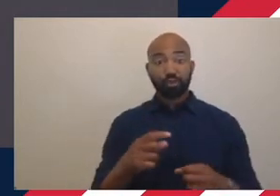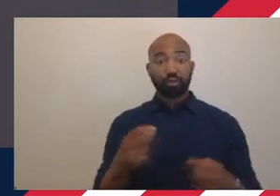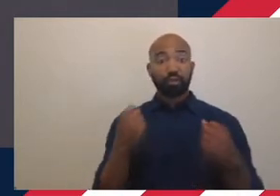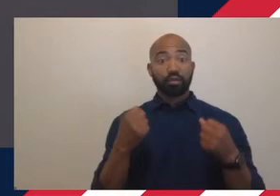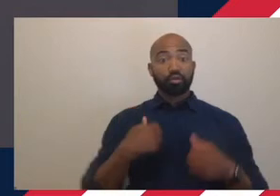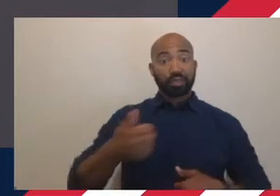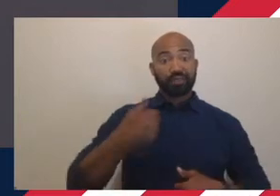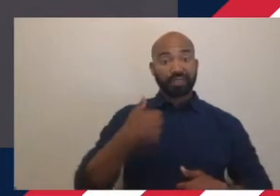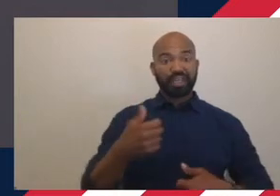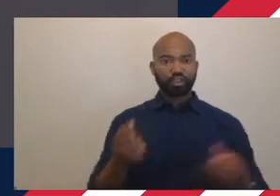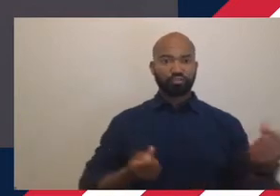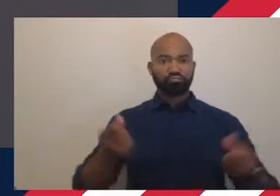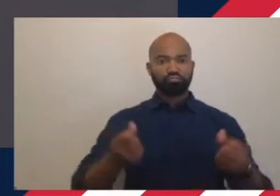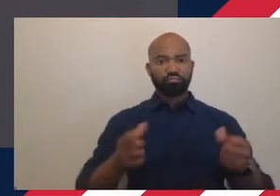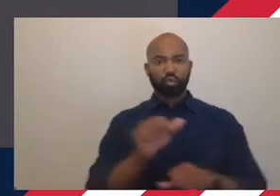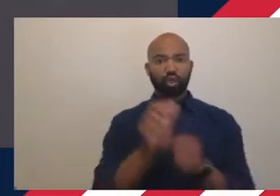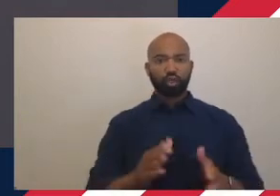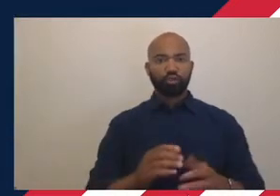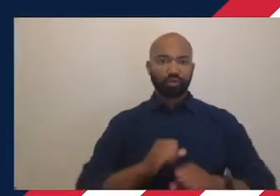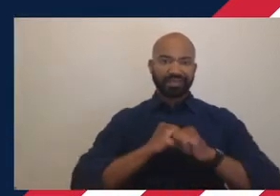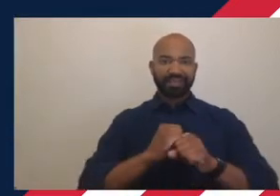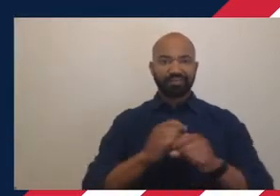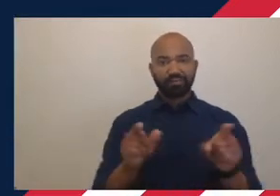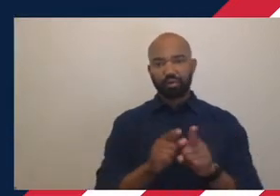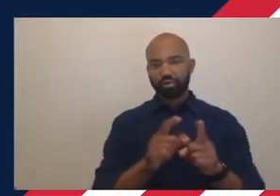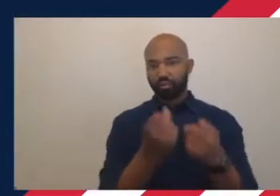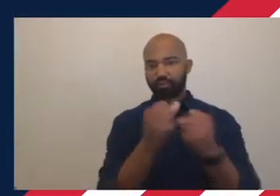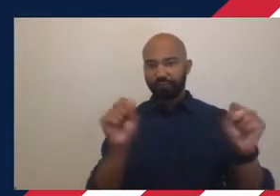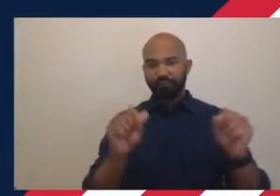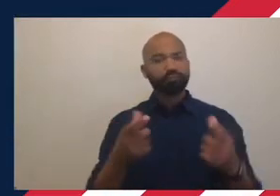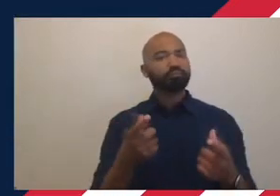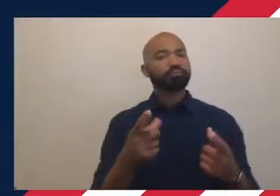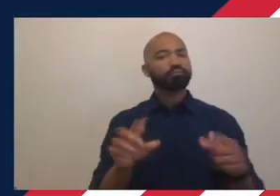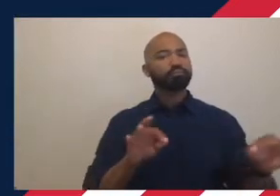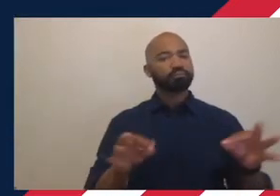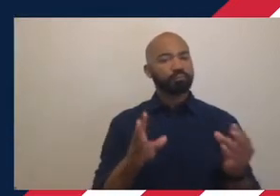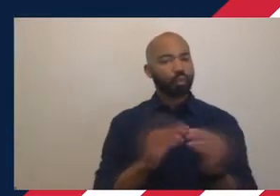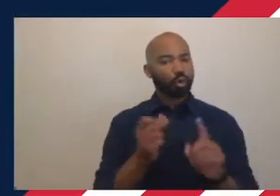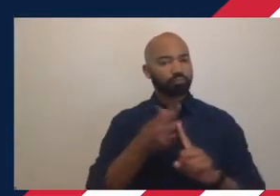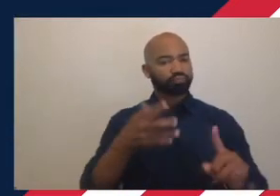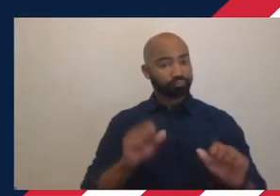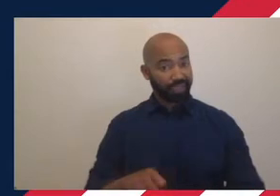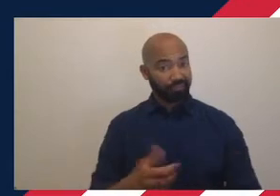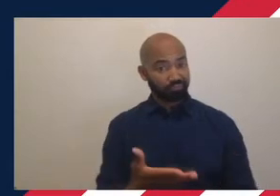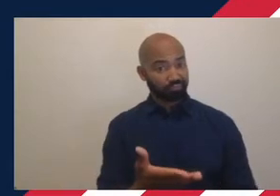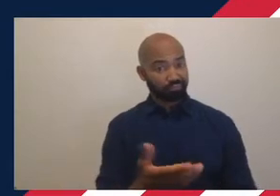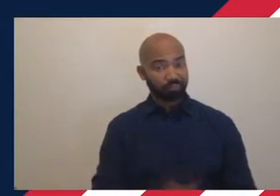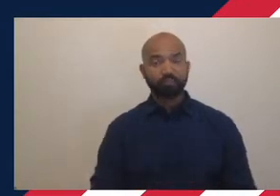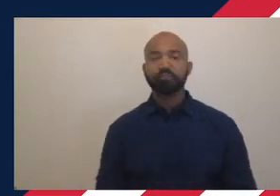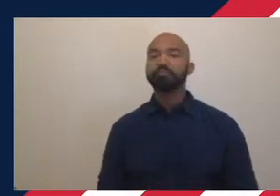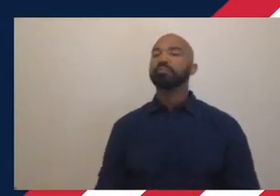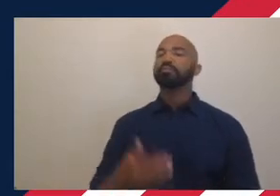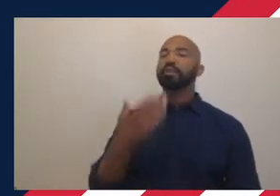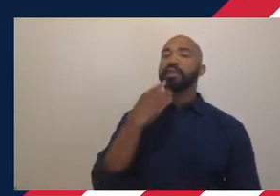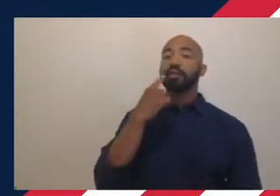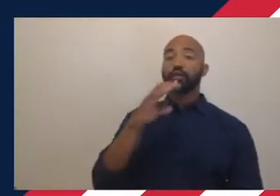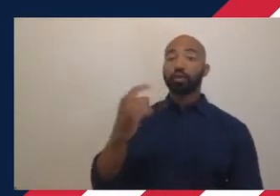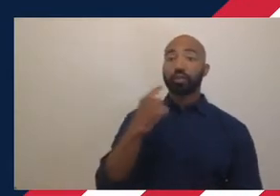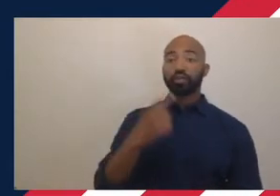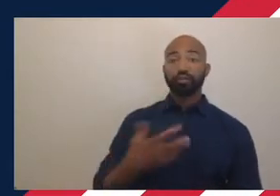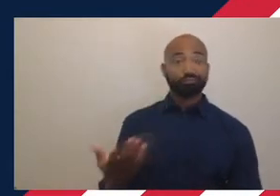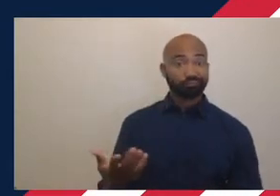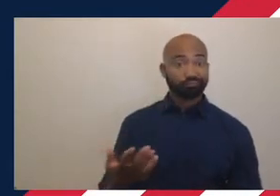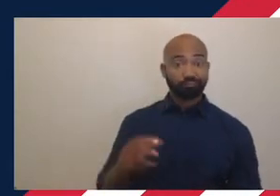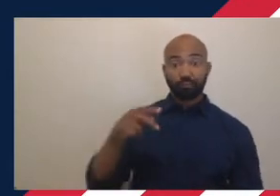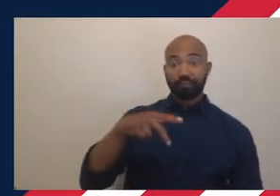are protected and are safe? Thank you for the question, Congressman Holland. PPE is the